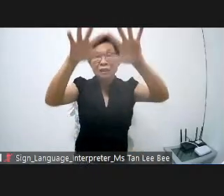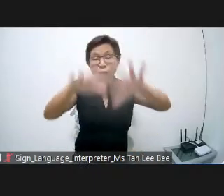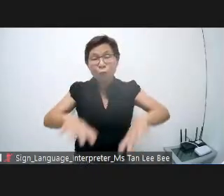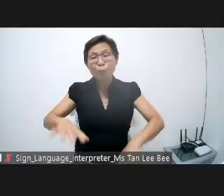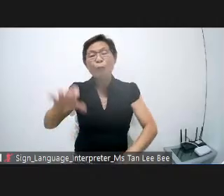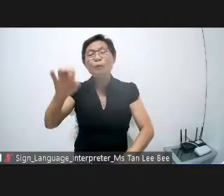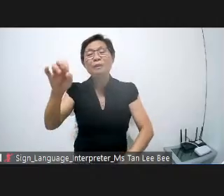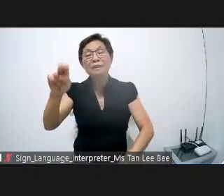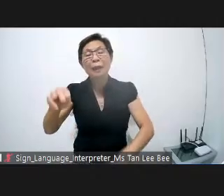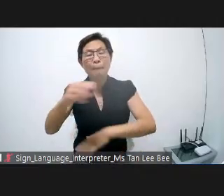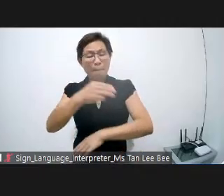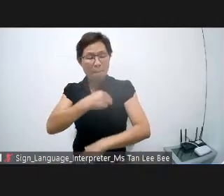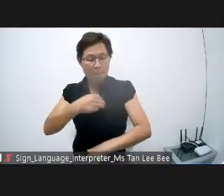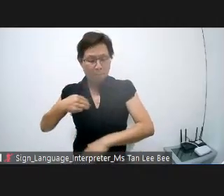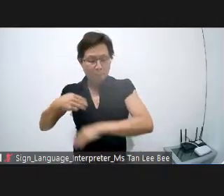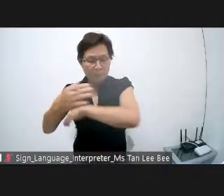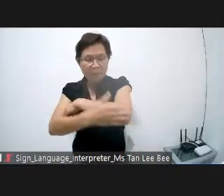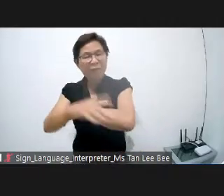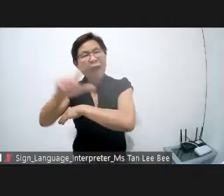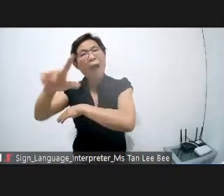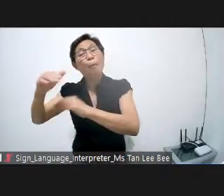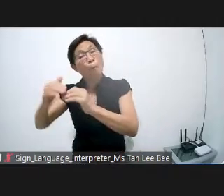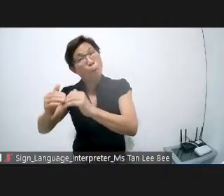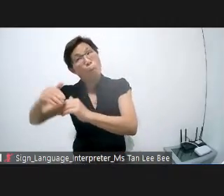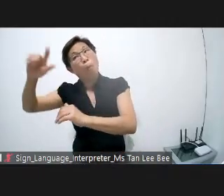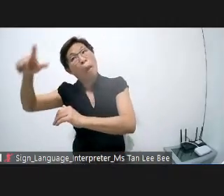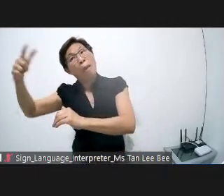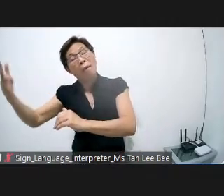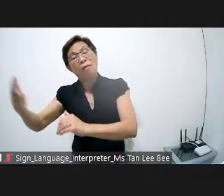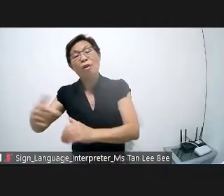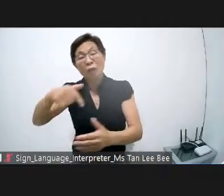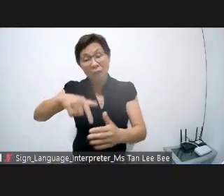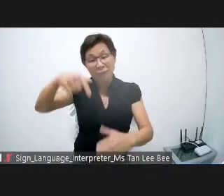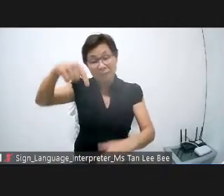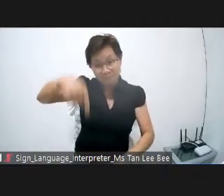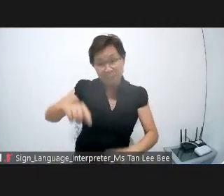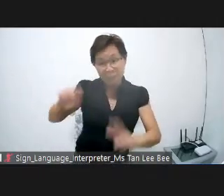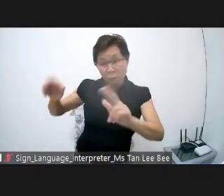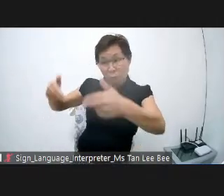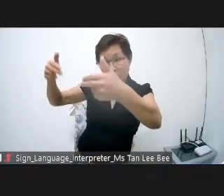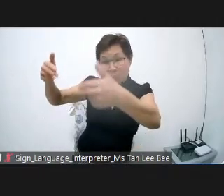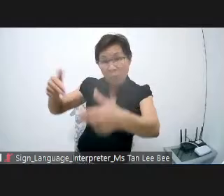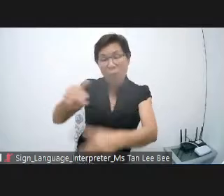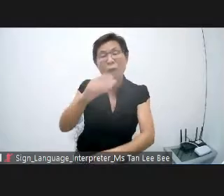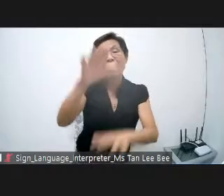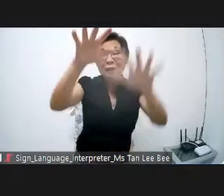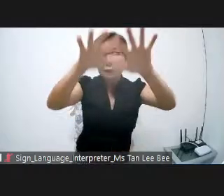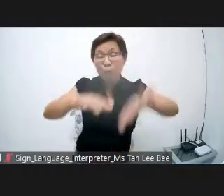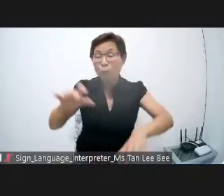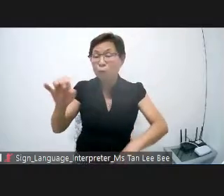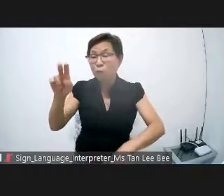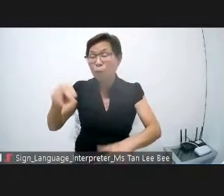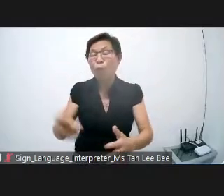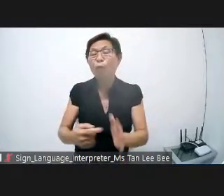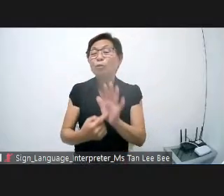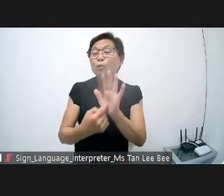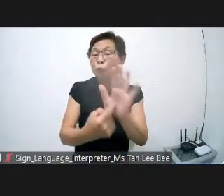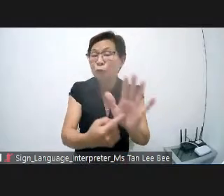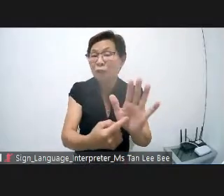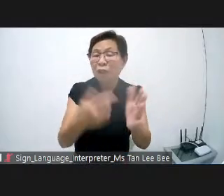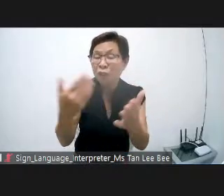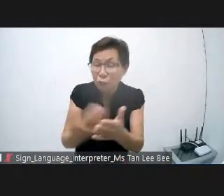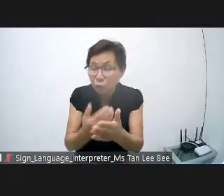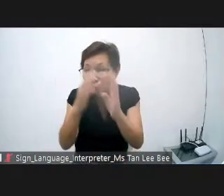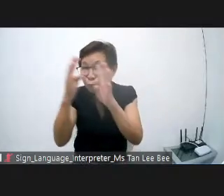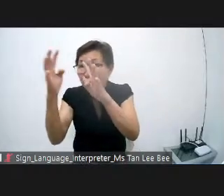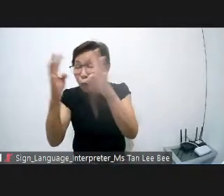beyond. For this webinar, SEAMEO SEN aims to shed the light on innovation for learners